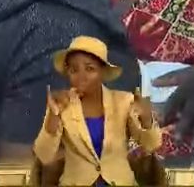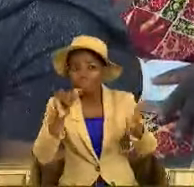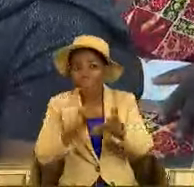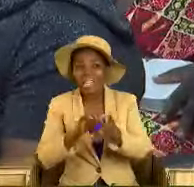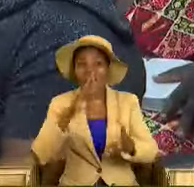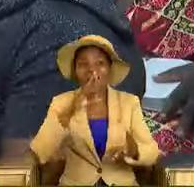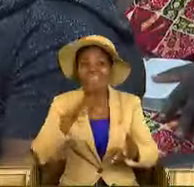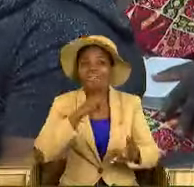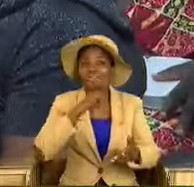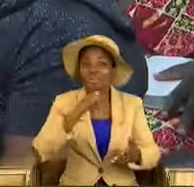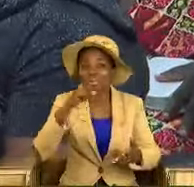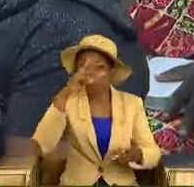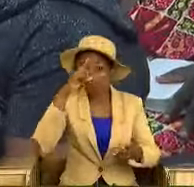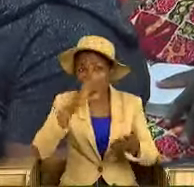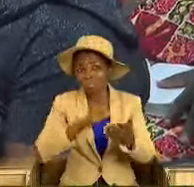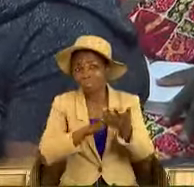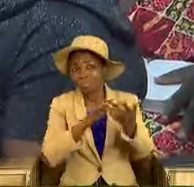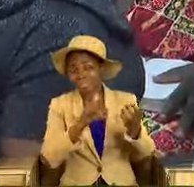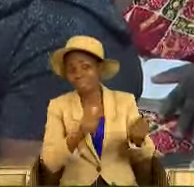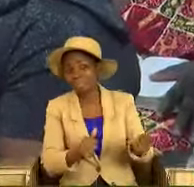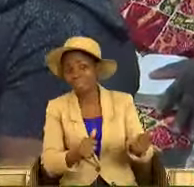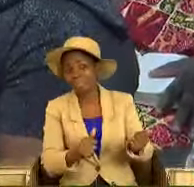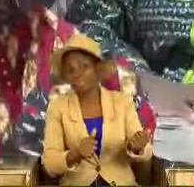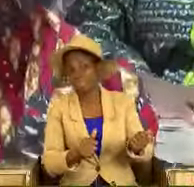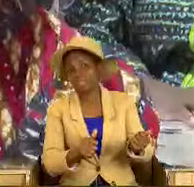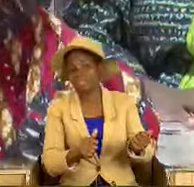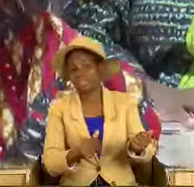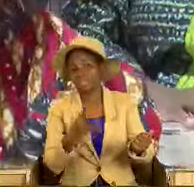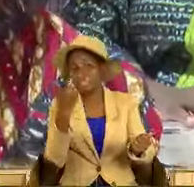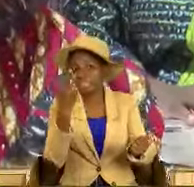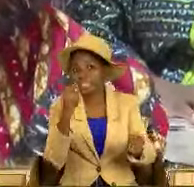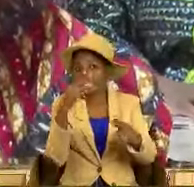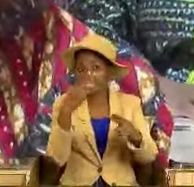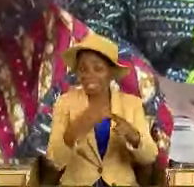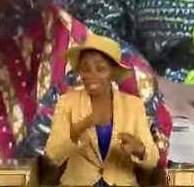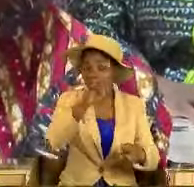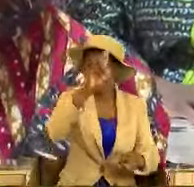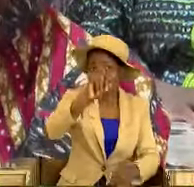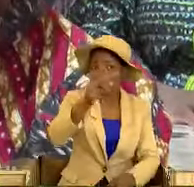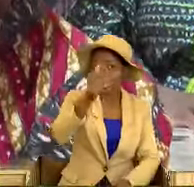Gentiles so the name Nazareth was not respectable at